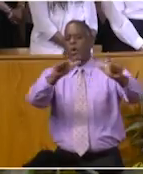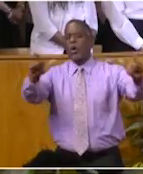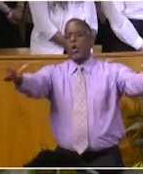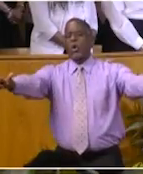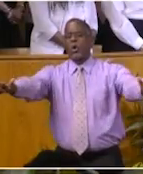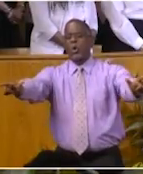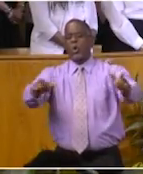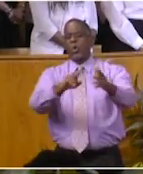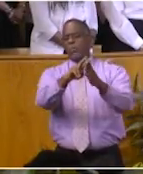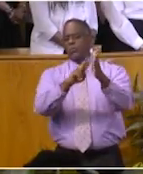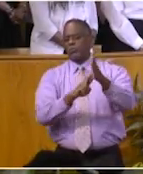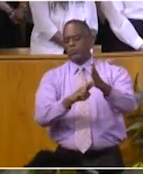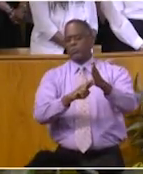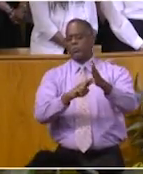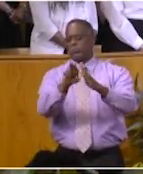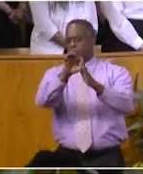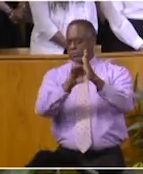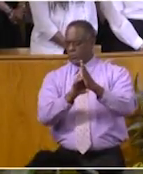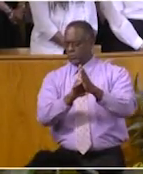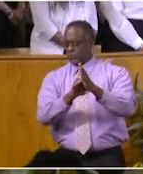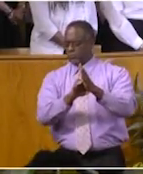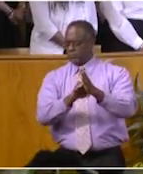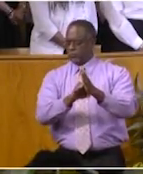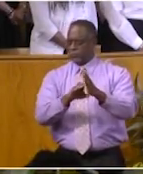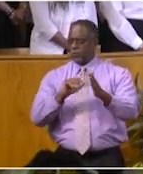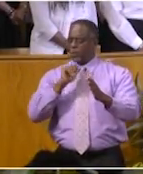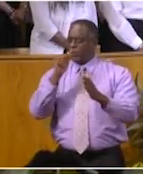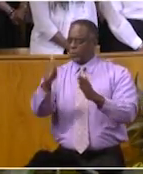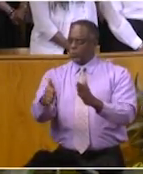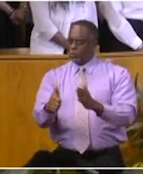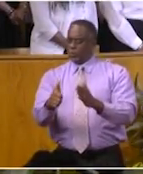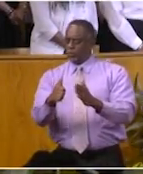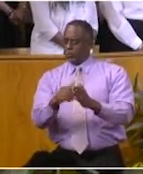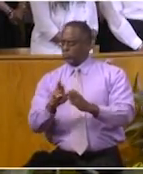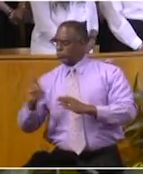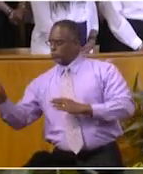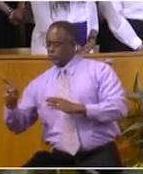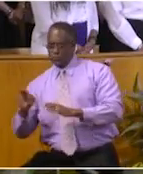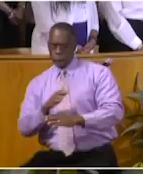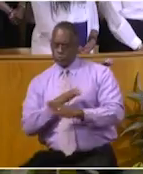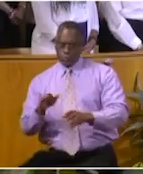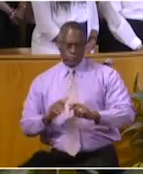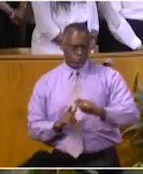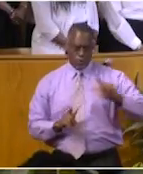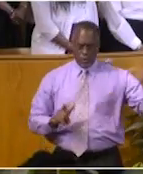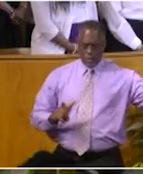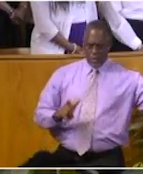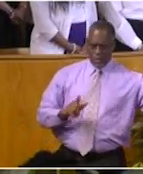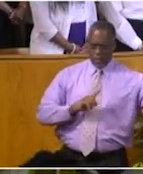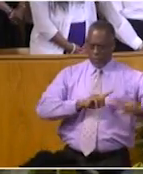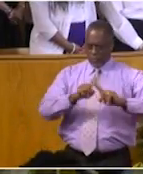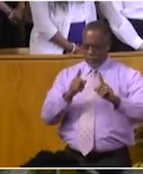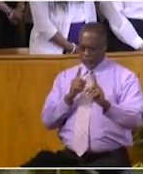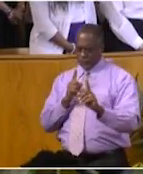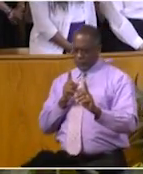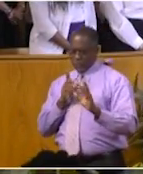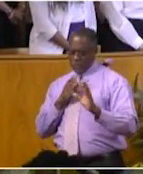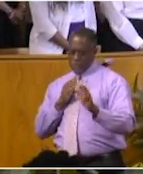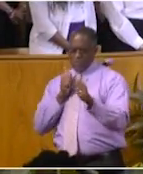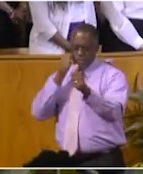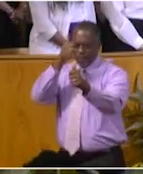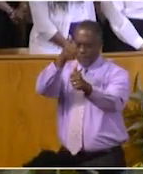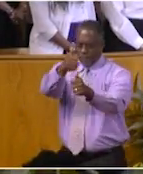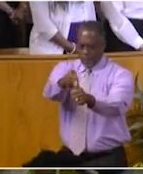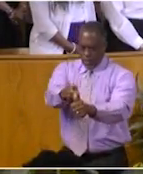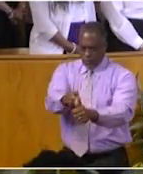you. Do not deviate them, turning either to the right or to the left. Then you will be successful